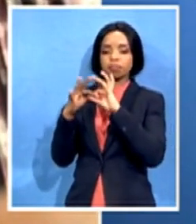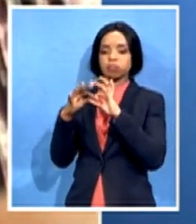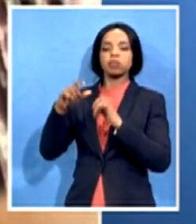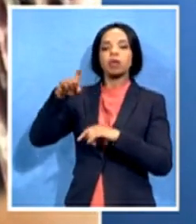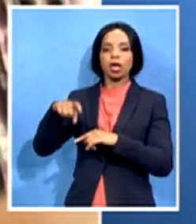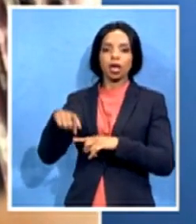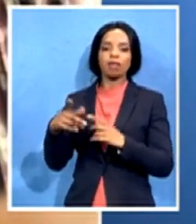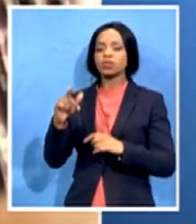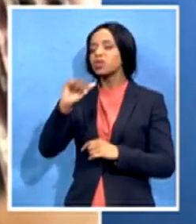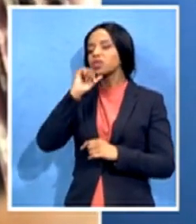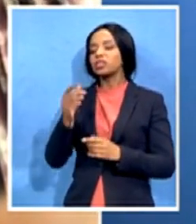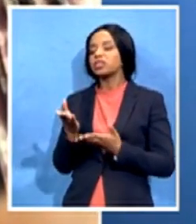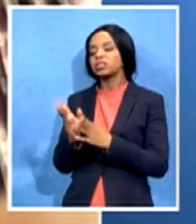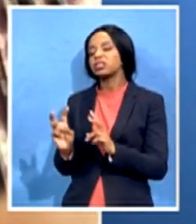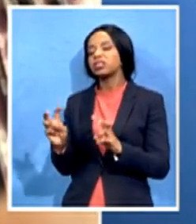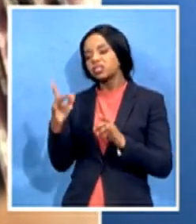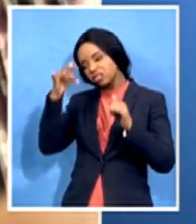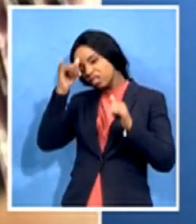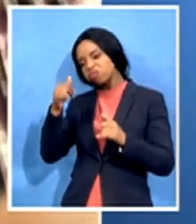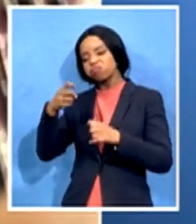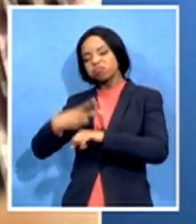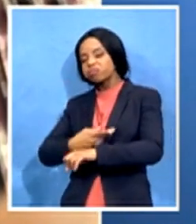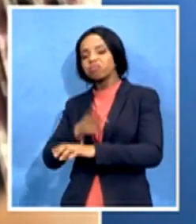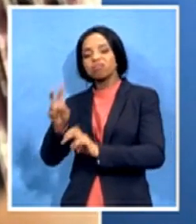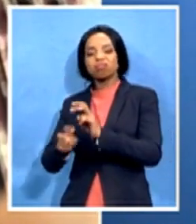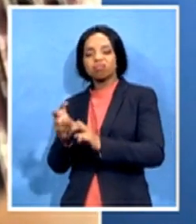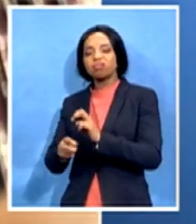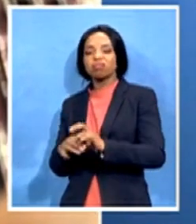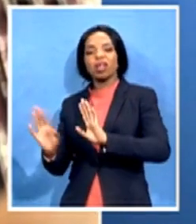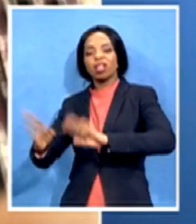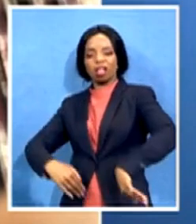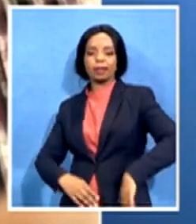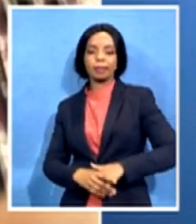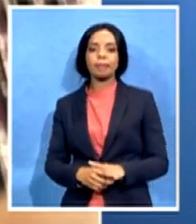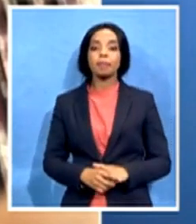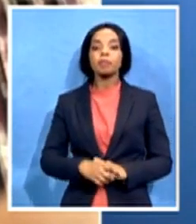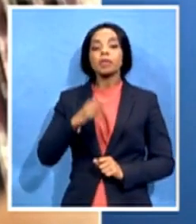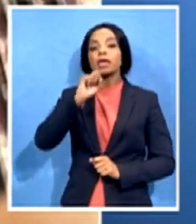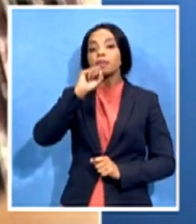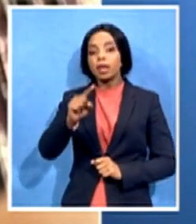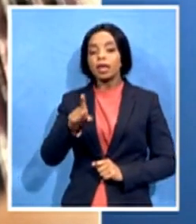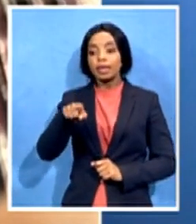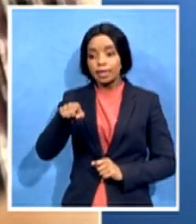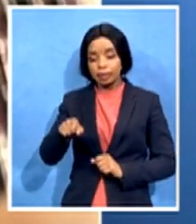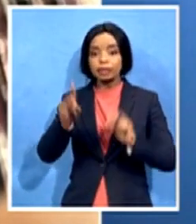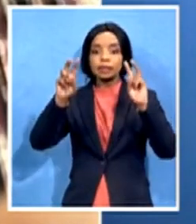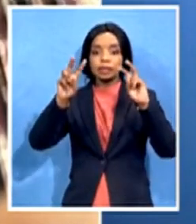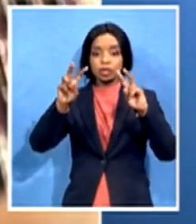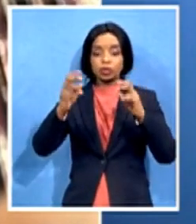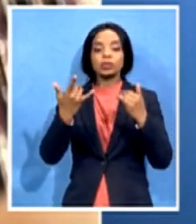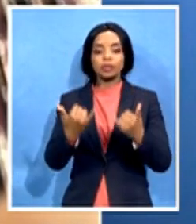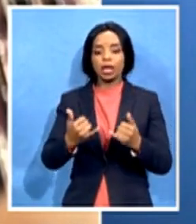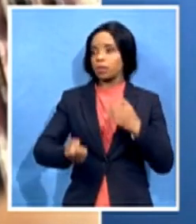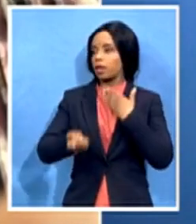is why this issue has a serious problems, not only within